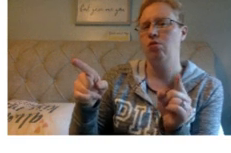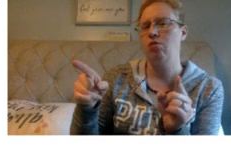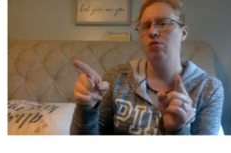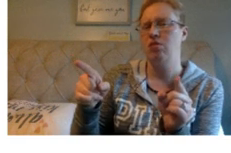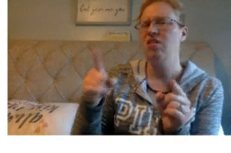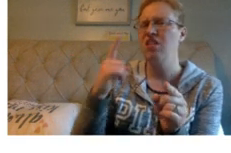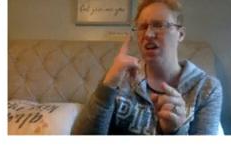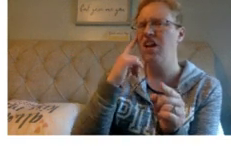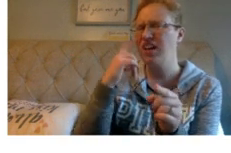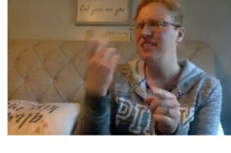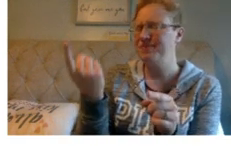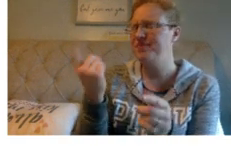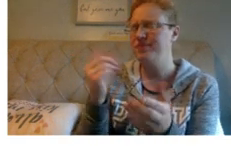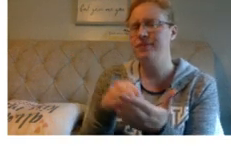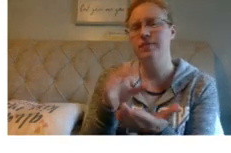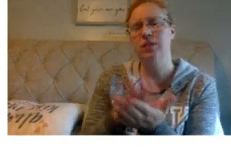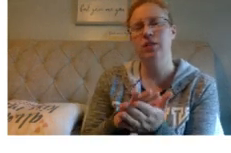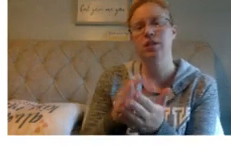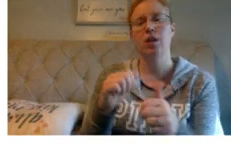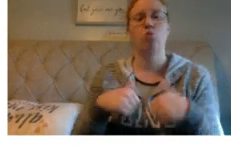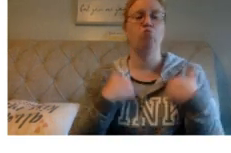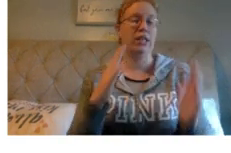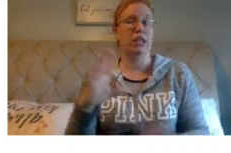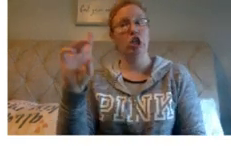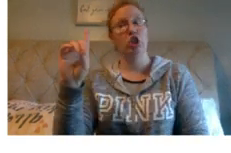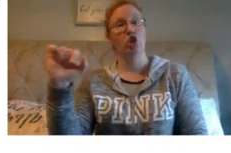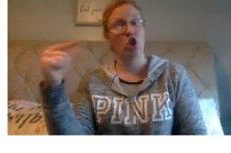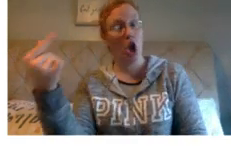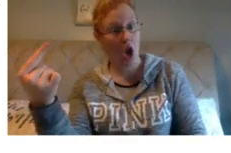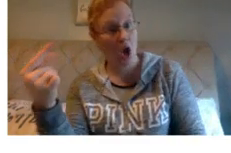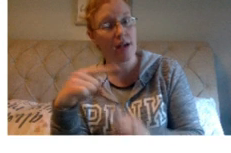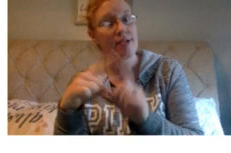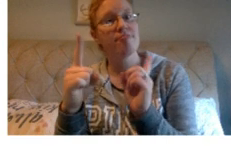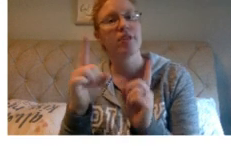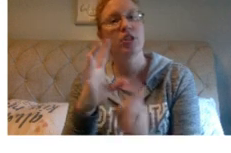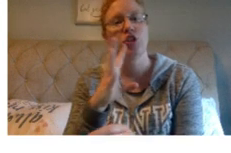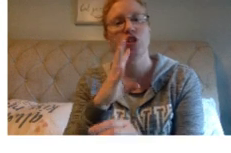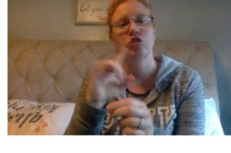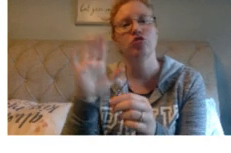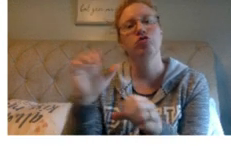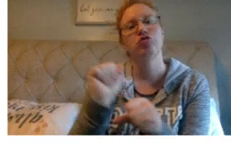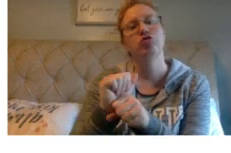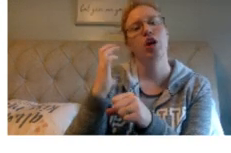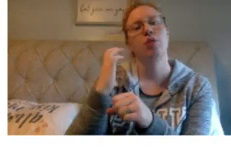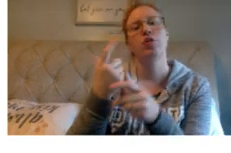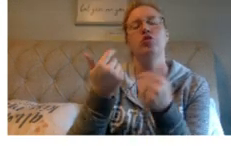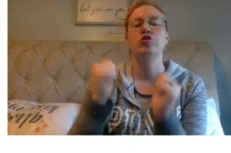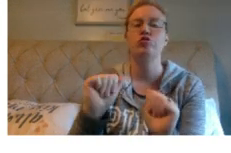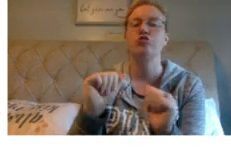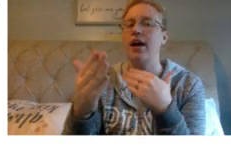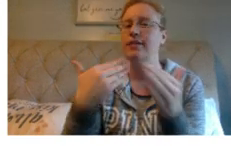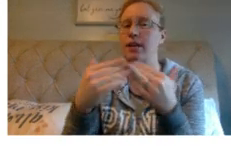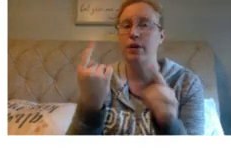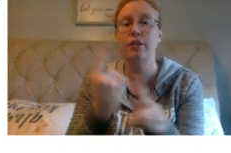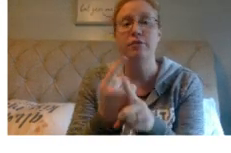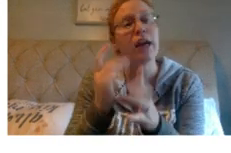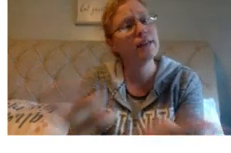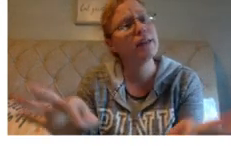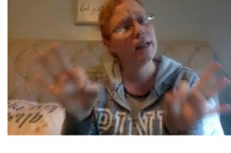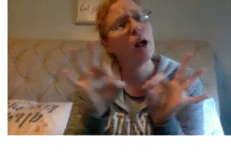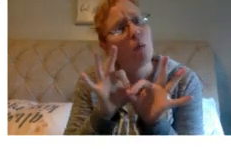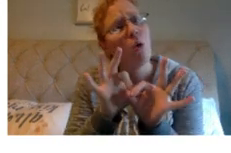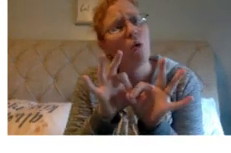I think it's the dog. So let's put resident's dog, but she talks to her job coach and she tries anyway, right? It's important